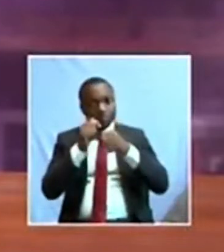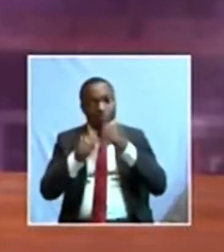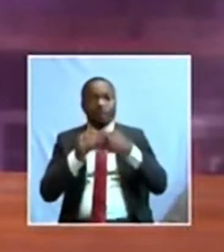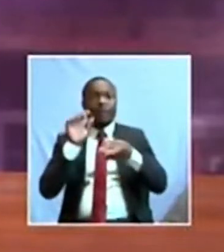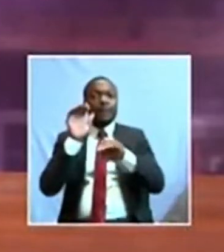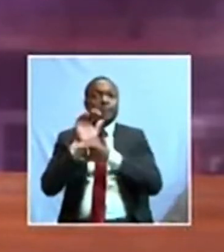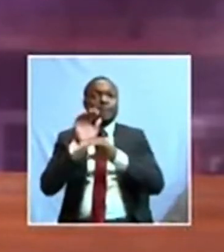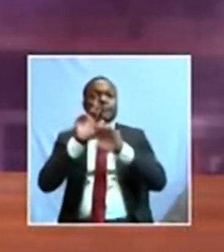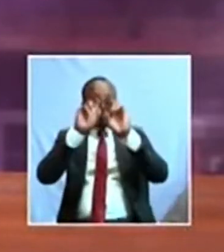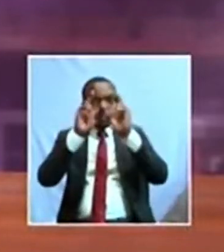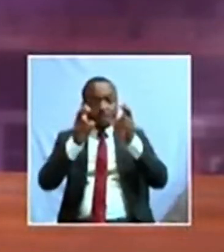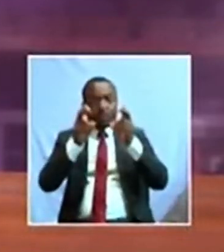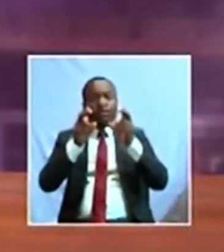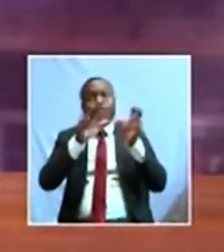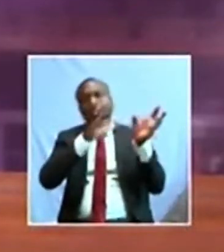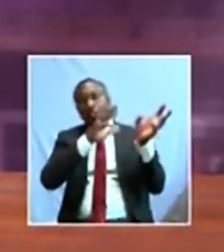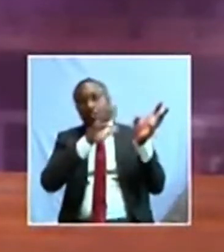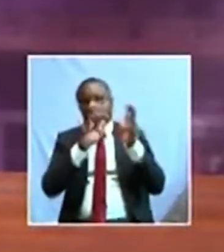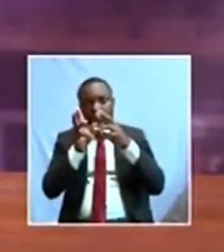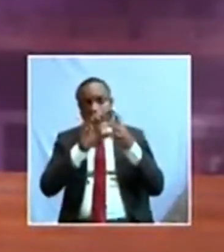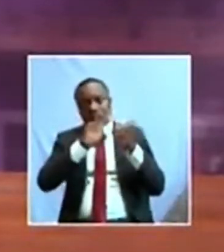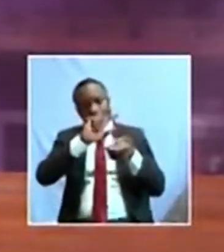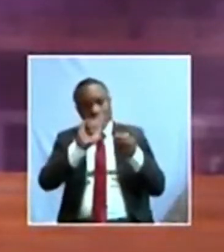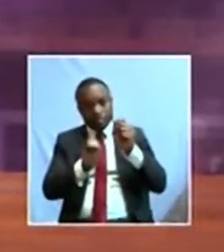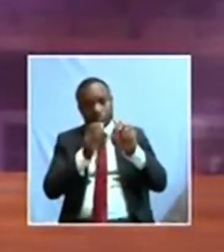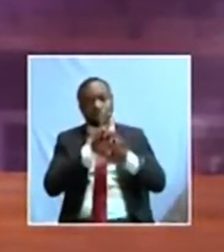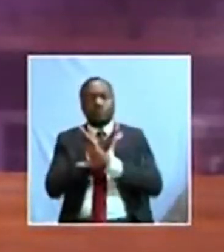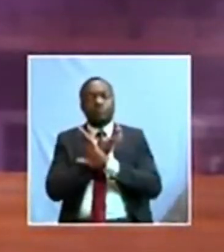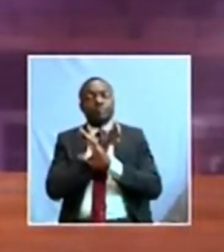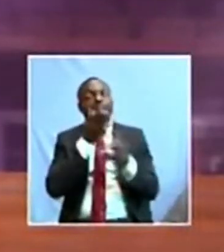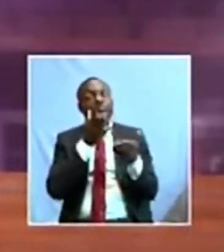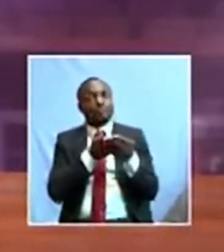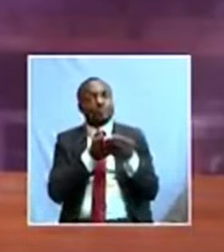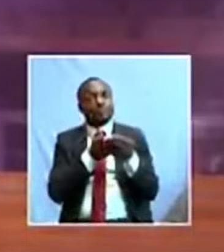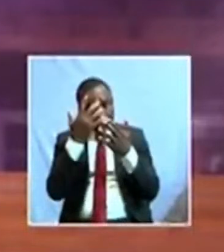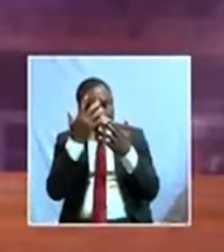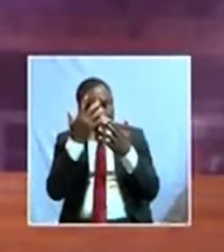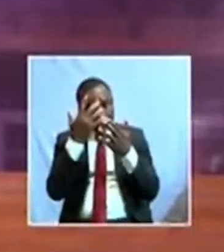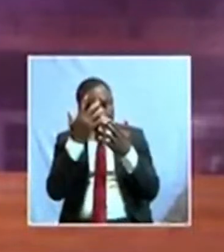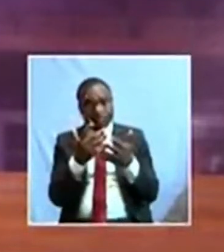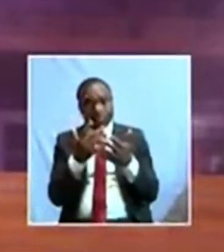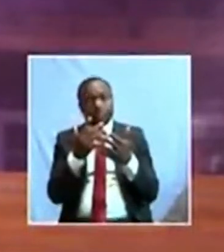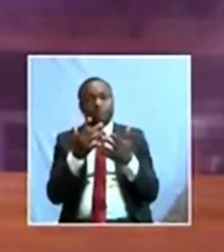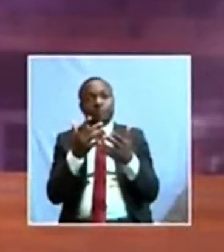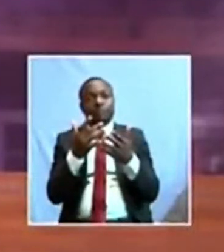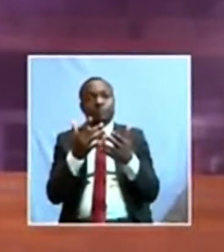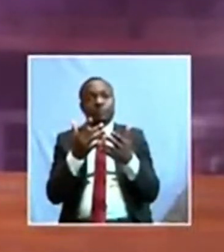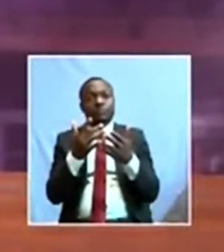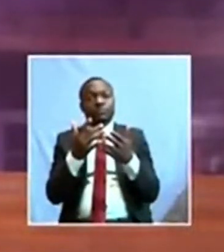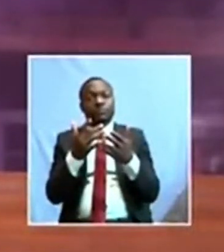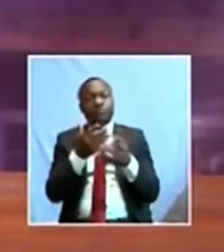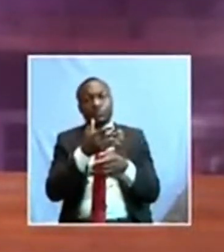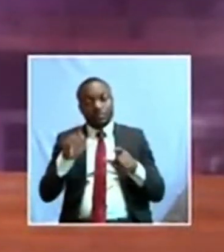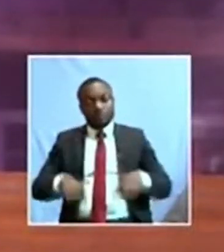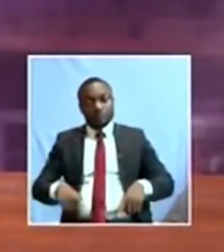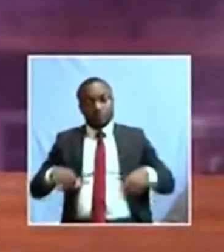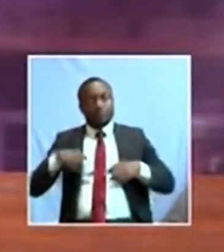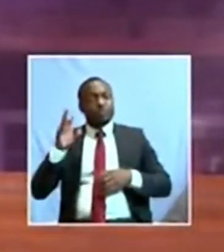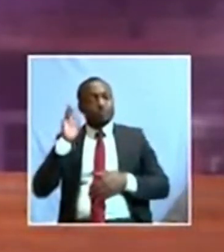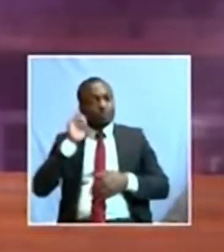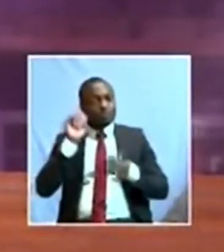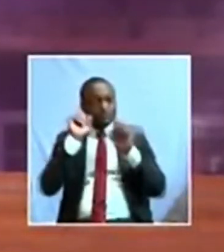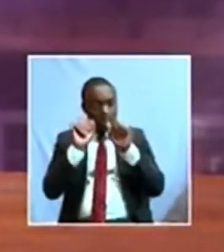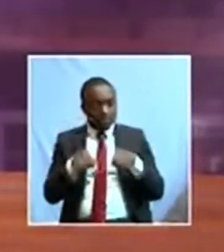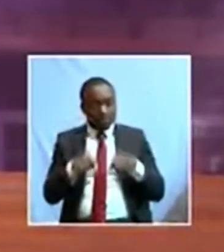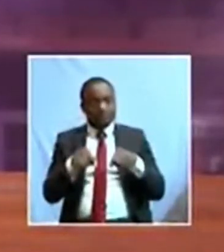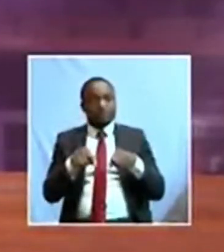of climate change in Zambia, and this one is expected to be live on radio, so you can tune in to Parliamentary